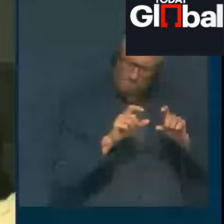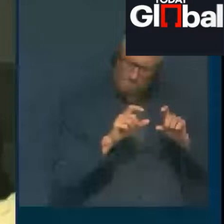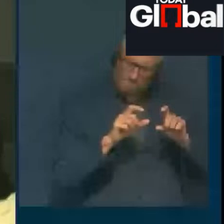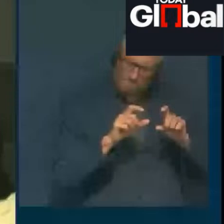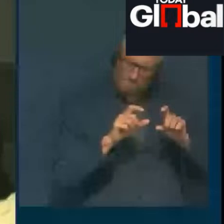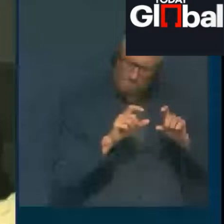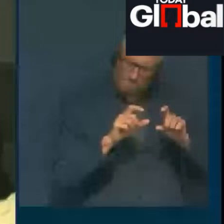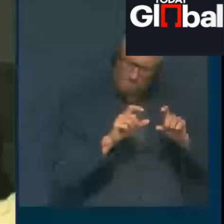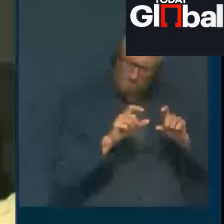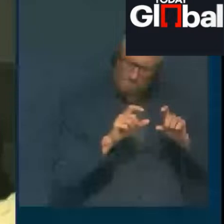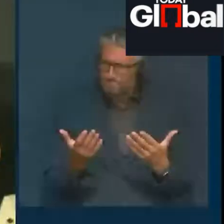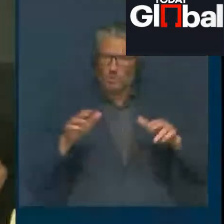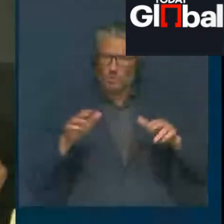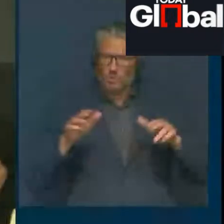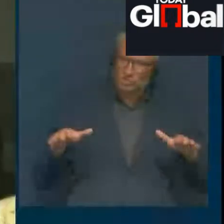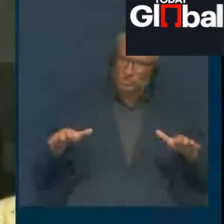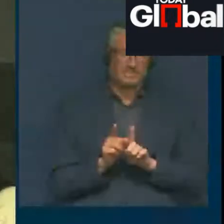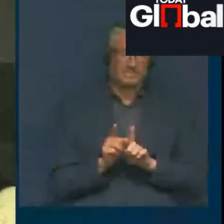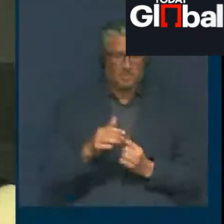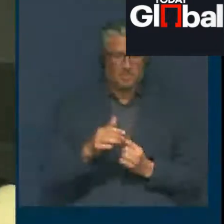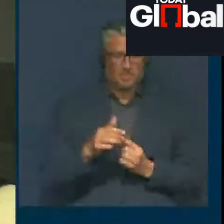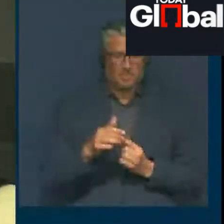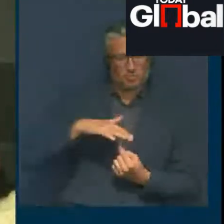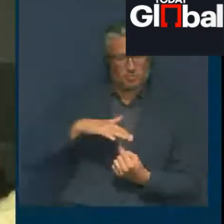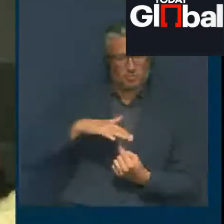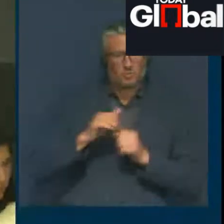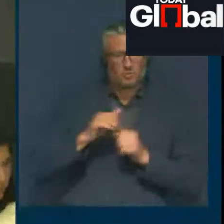other ministries.